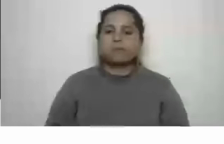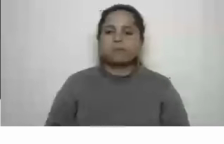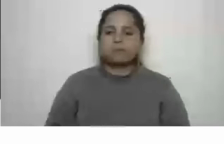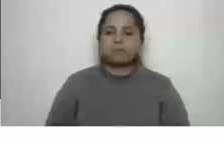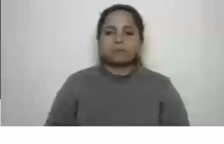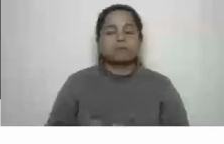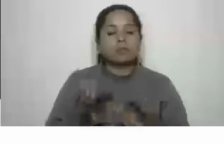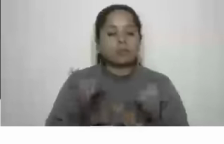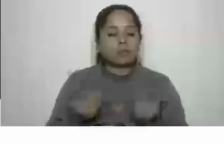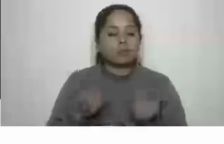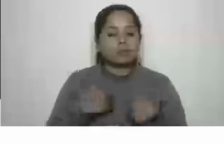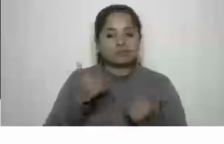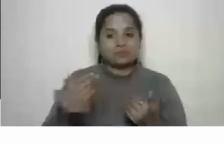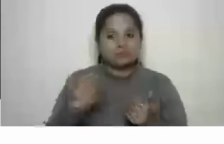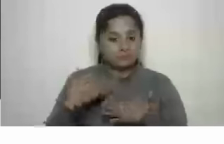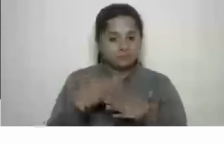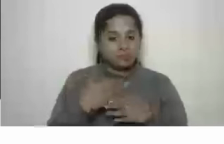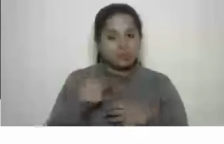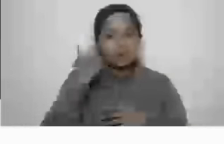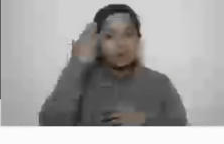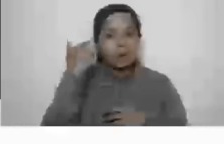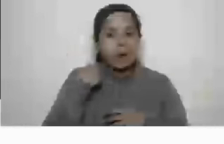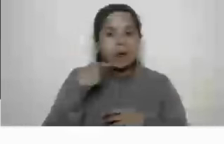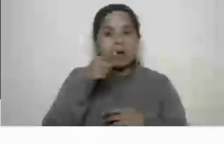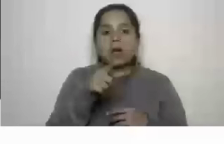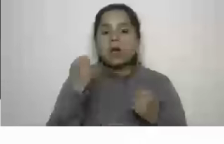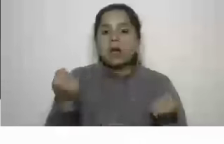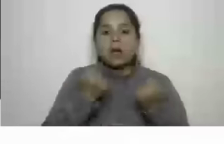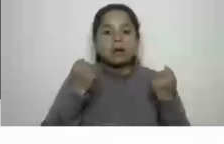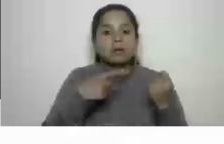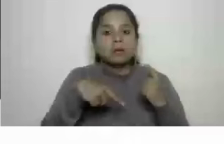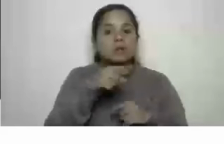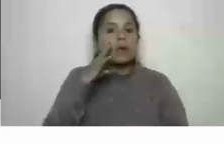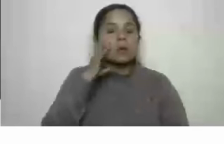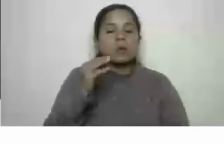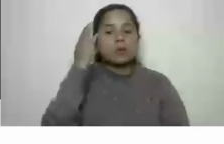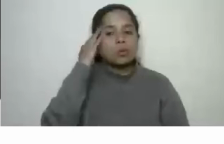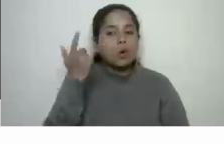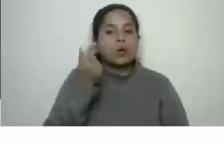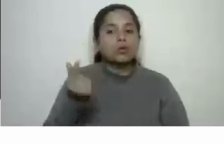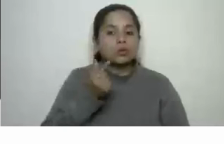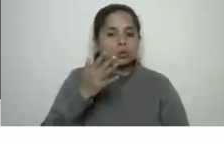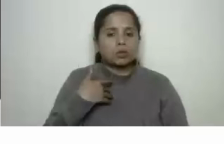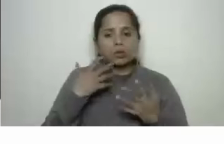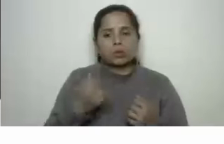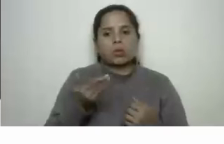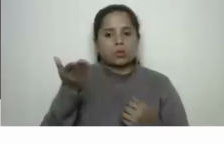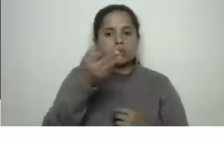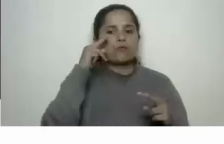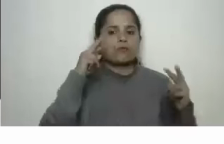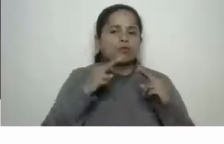And now, before I share why I consider these activities important or useful, I'd like to invite your